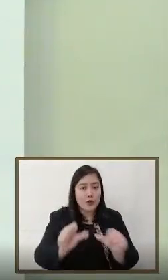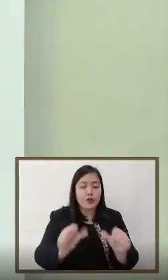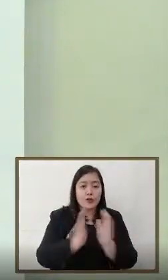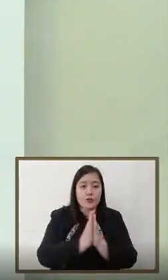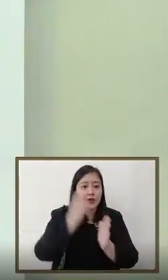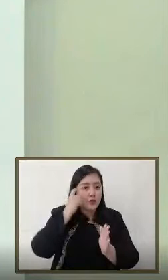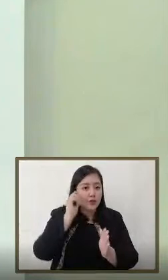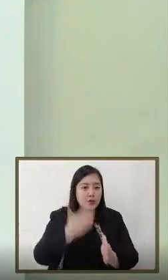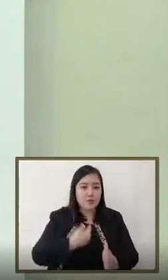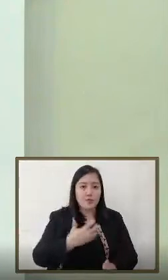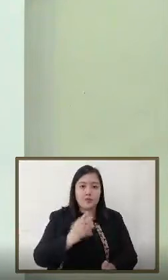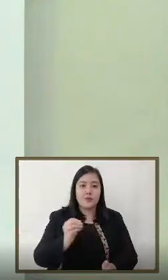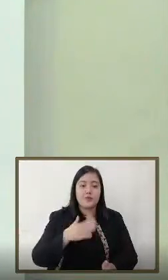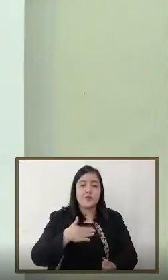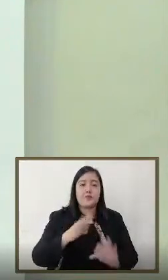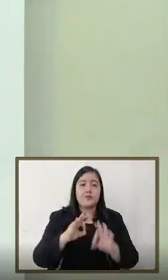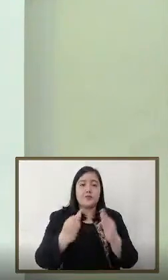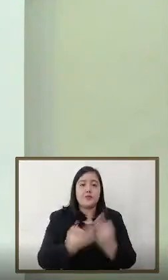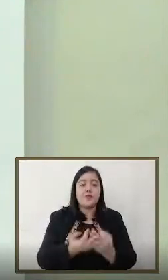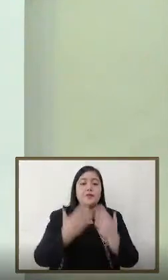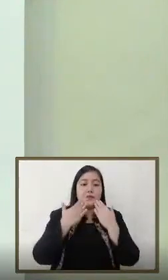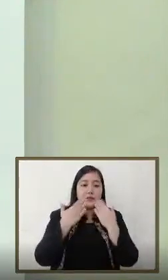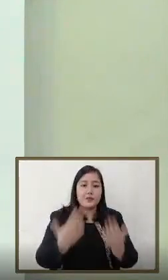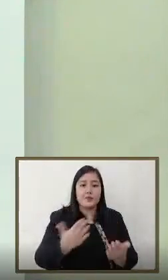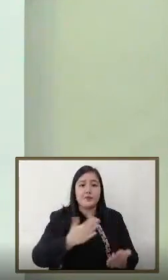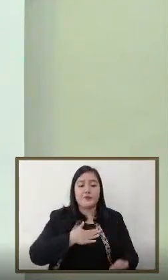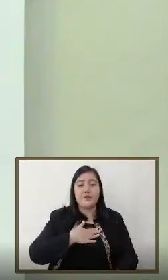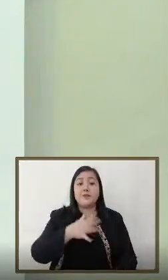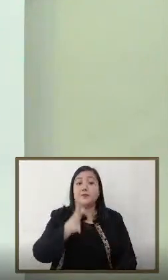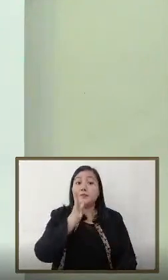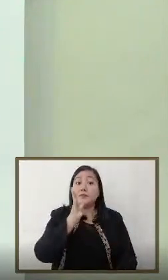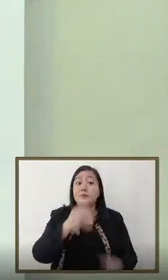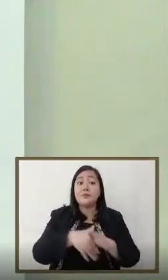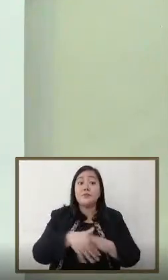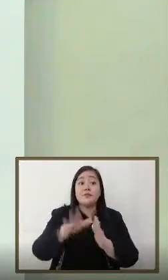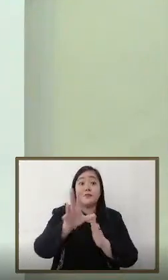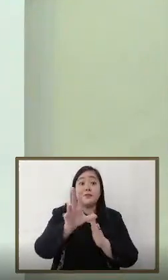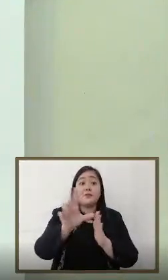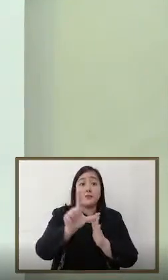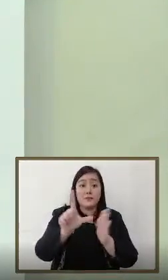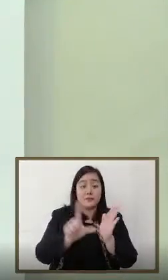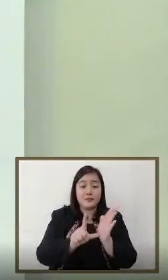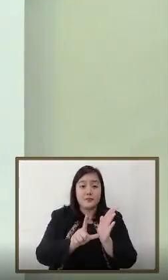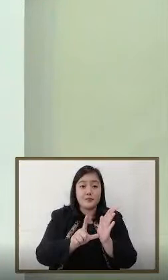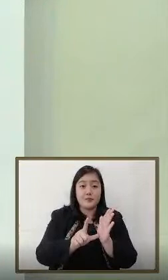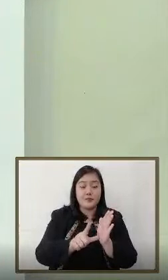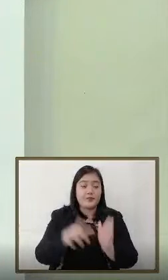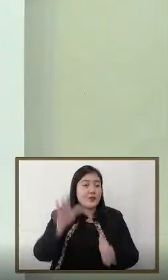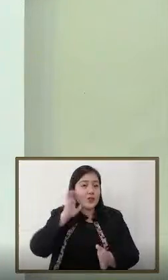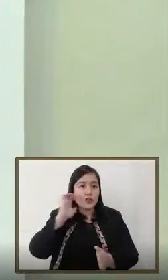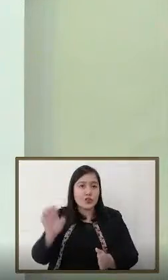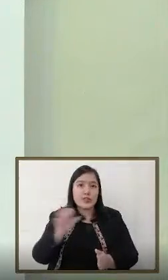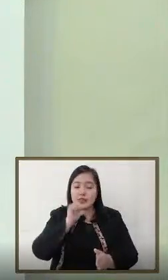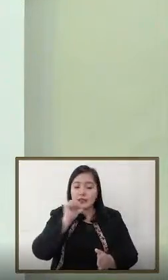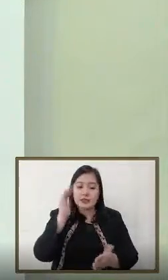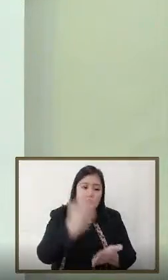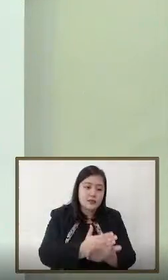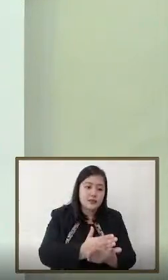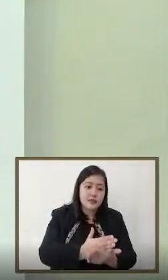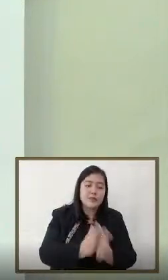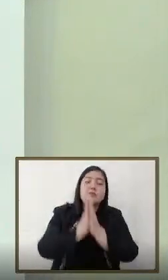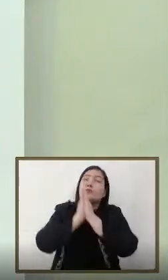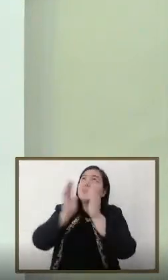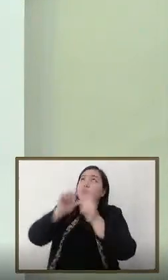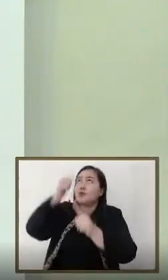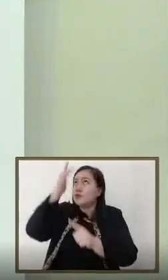family. And also, I want to thank my mother-in-law, Mama Nelia. Thank you so much. She did not stop begging God to open our heart